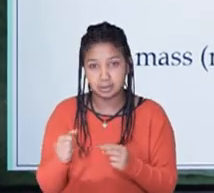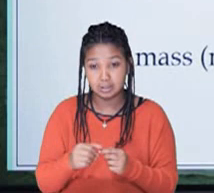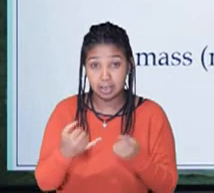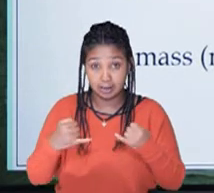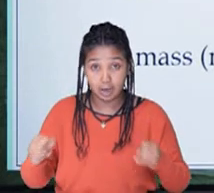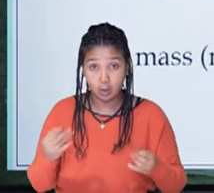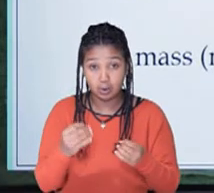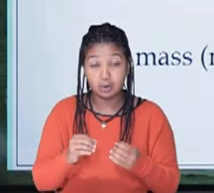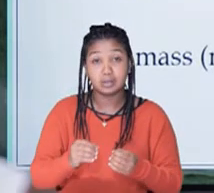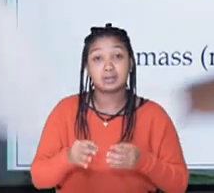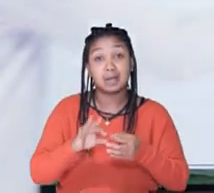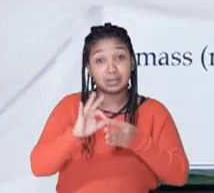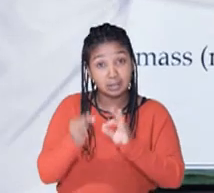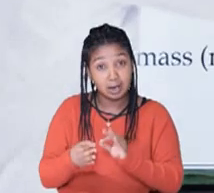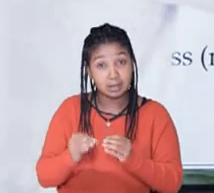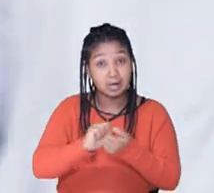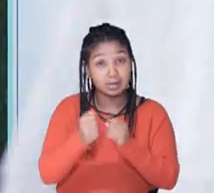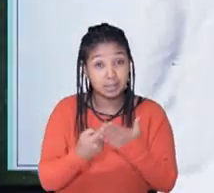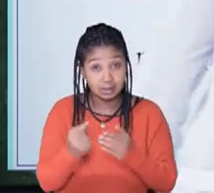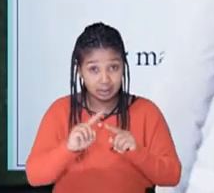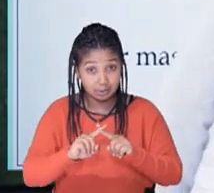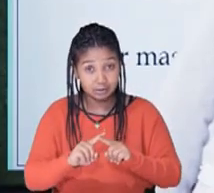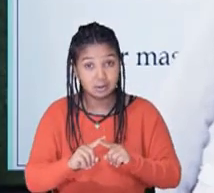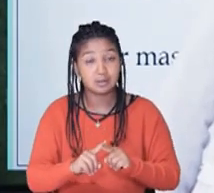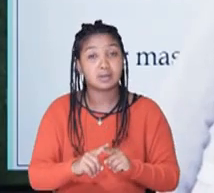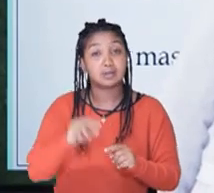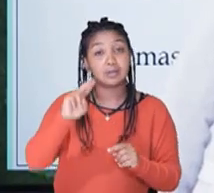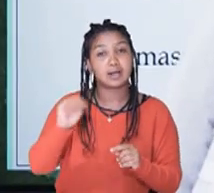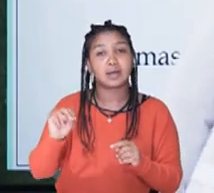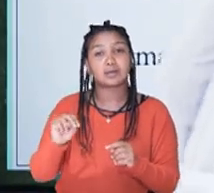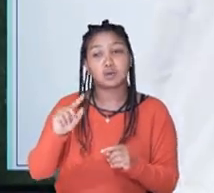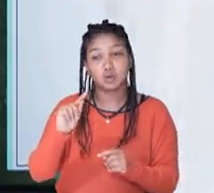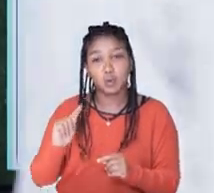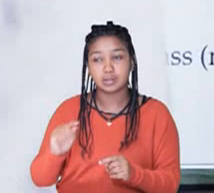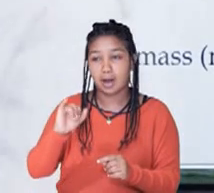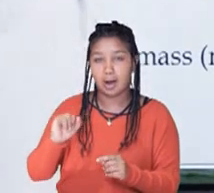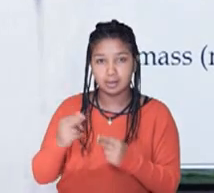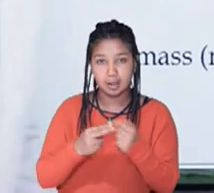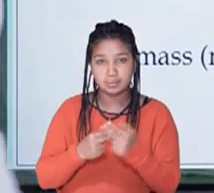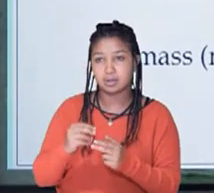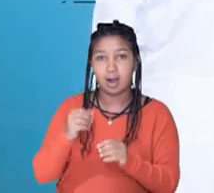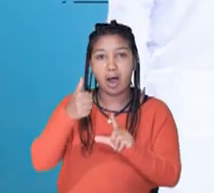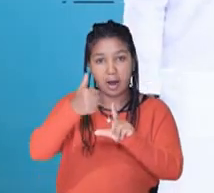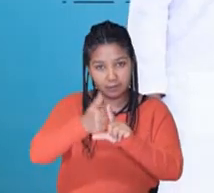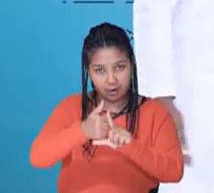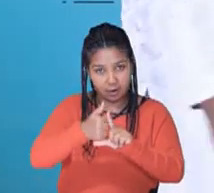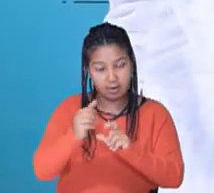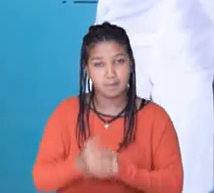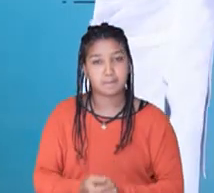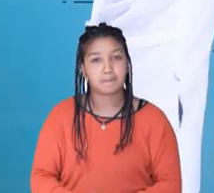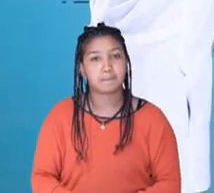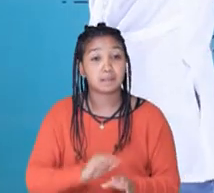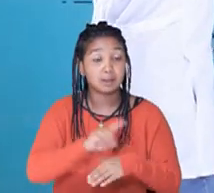linear or a translational dynamics. But for this one, the net torque is I times alpha. I times